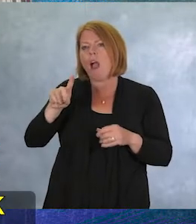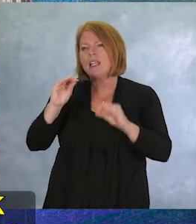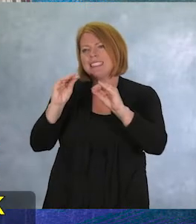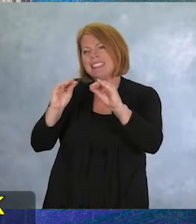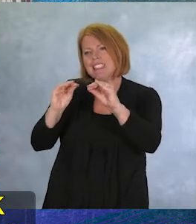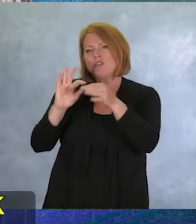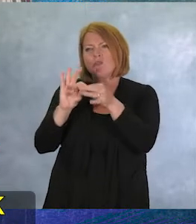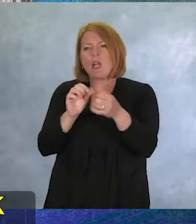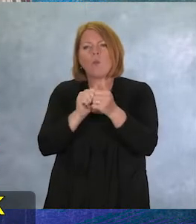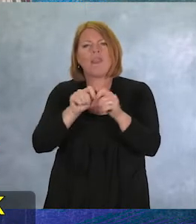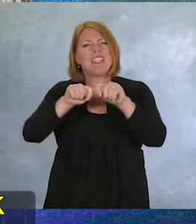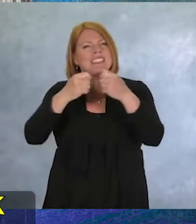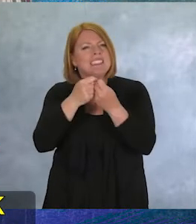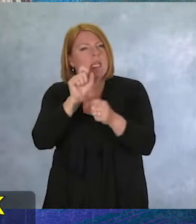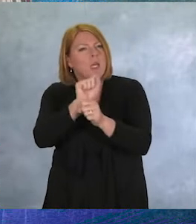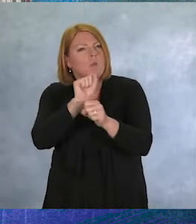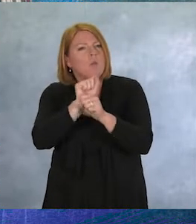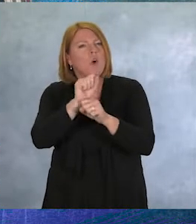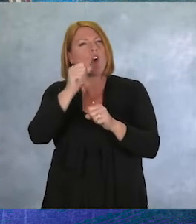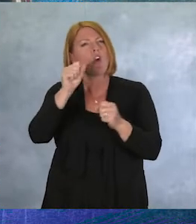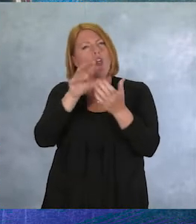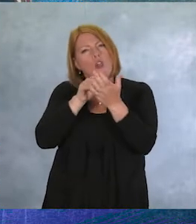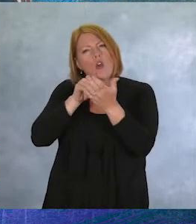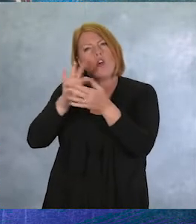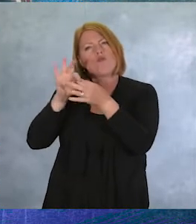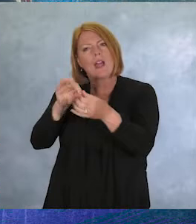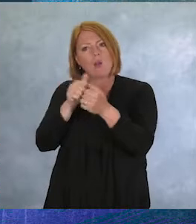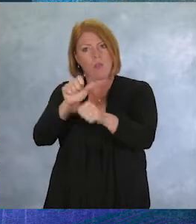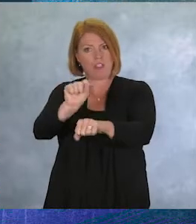teamwork, like for on the job or something.